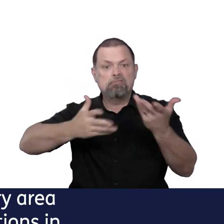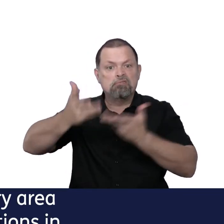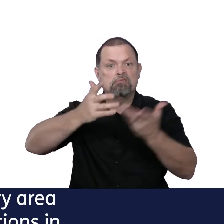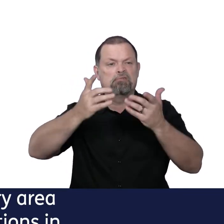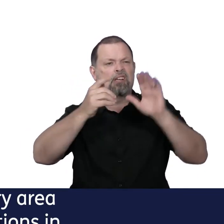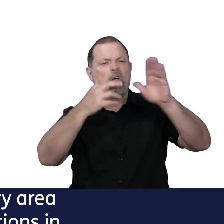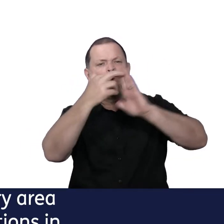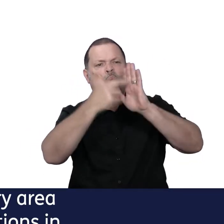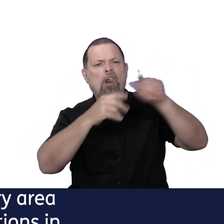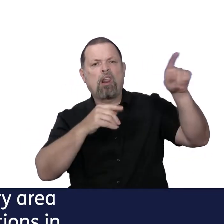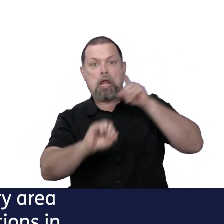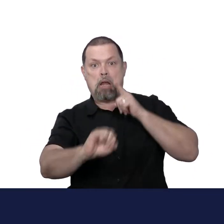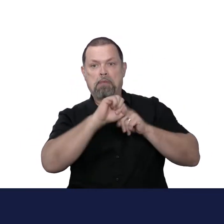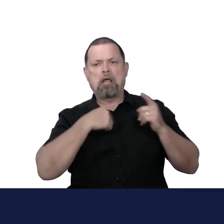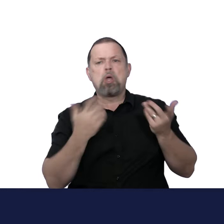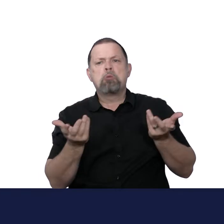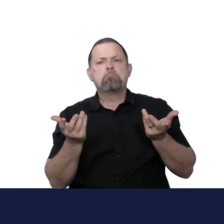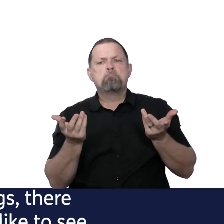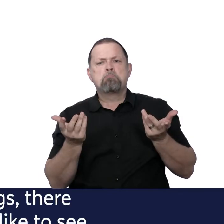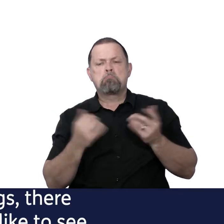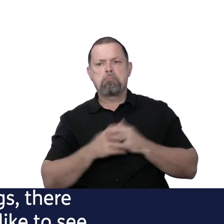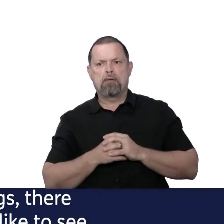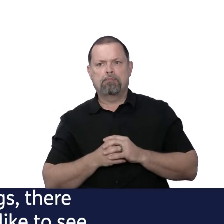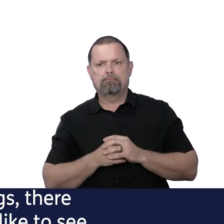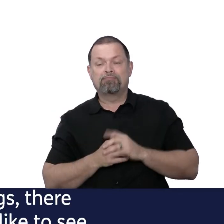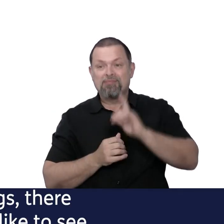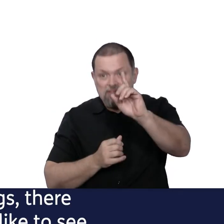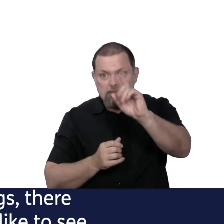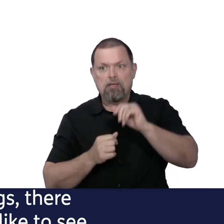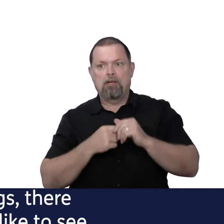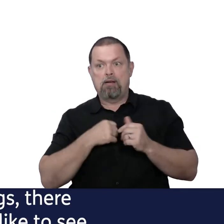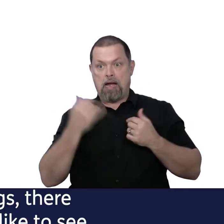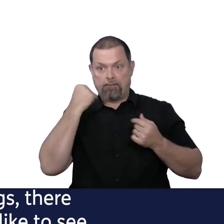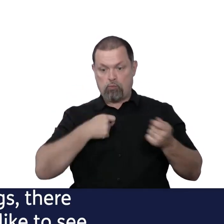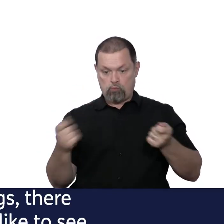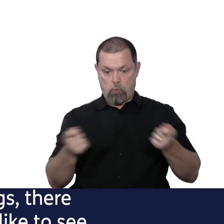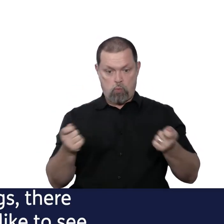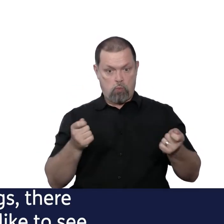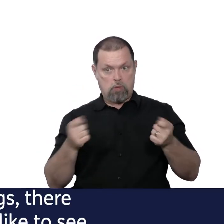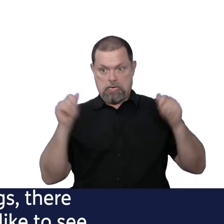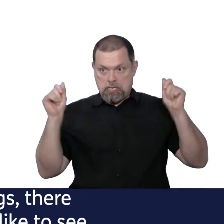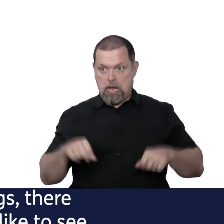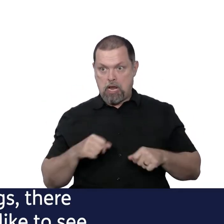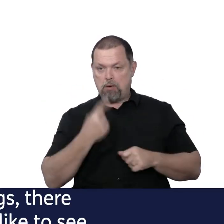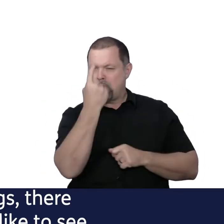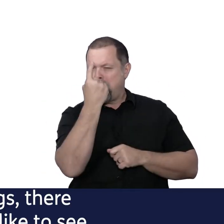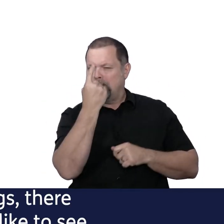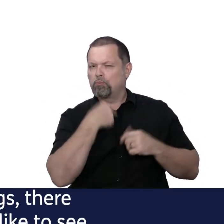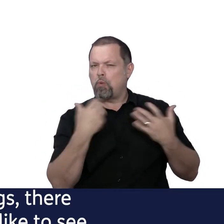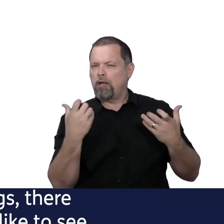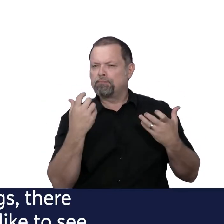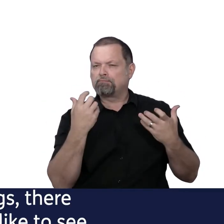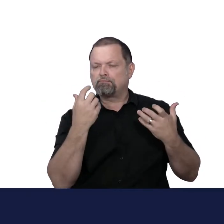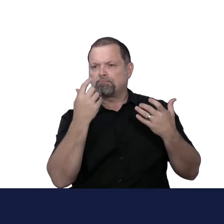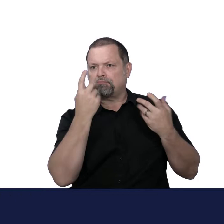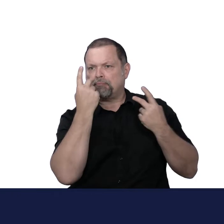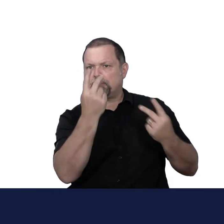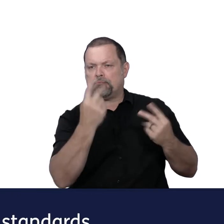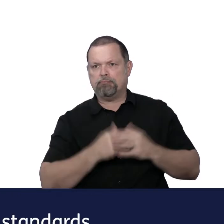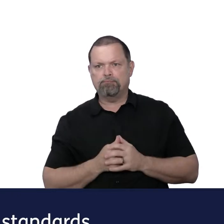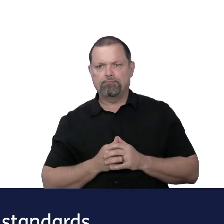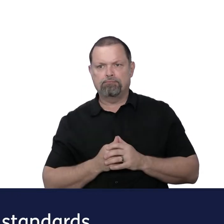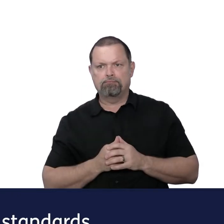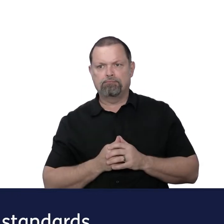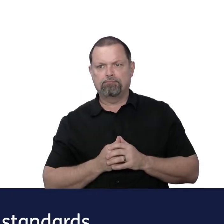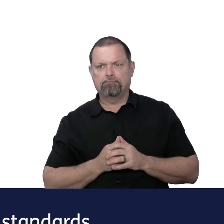CRTC has regulations in. But if I had control of things, there would be one thing I would like to see.